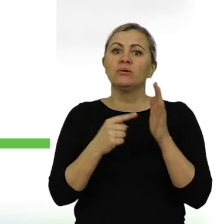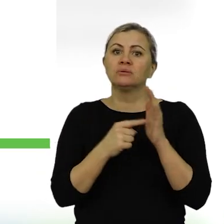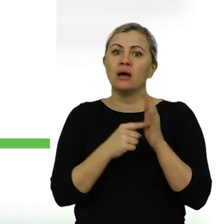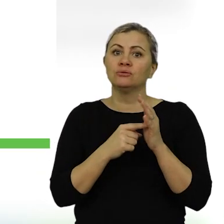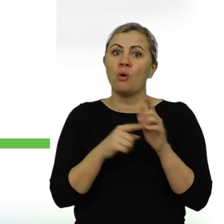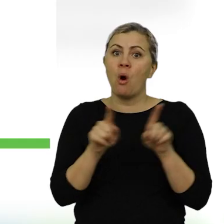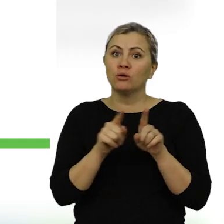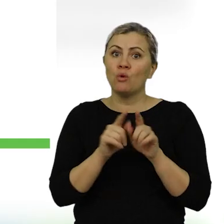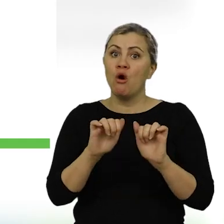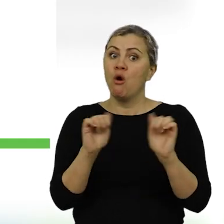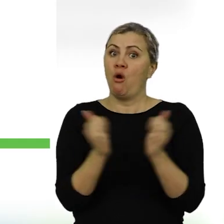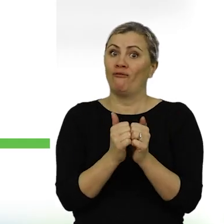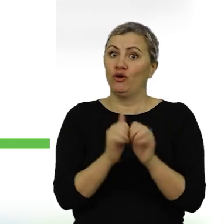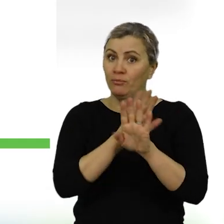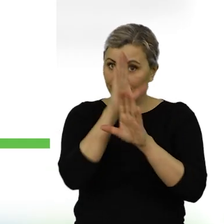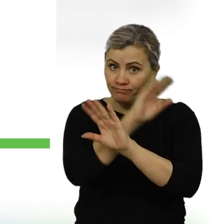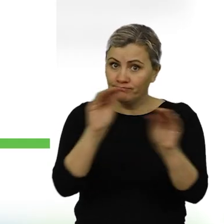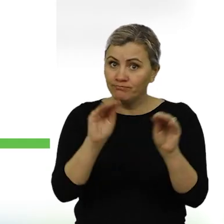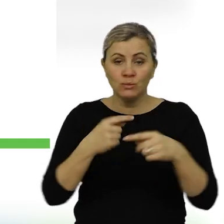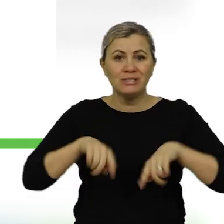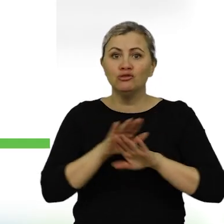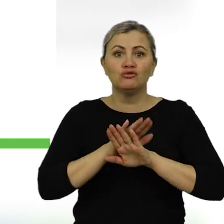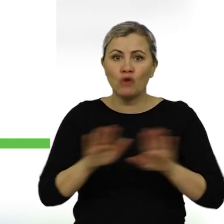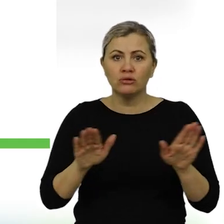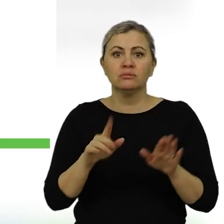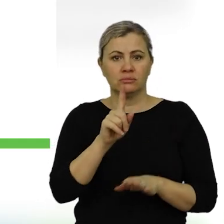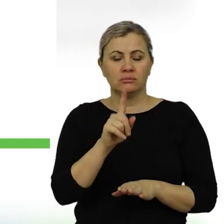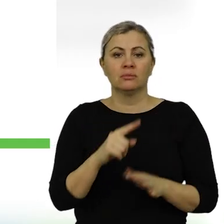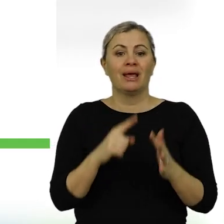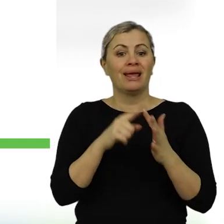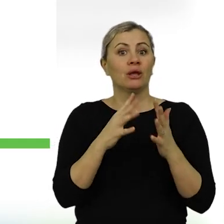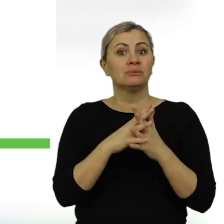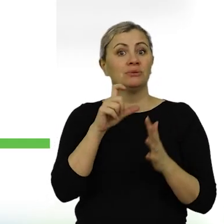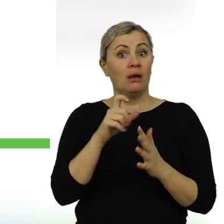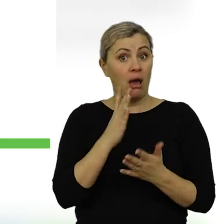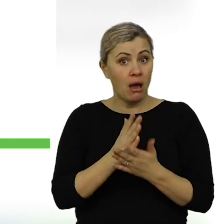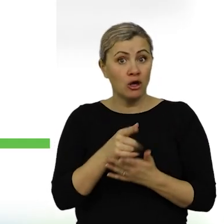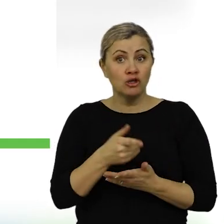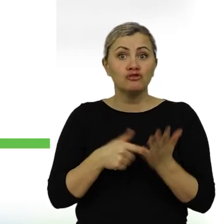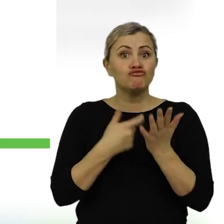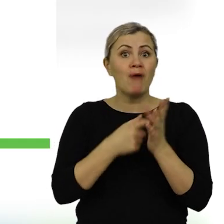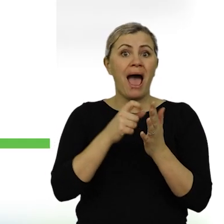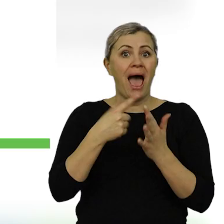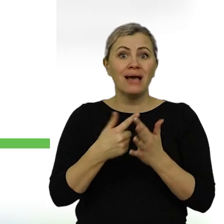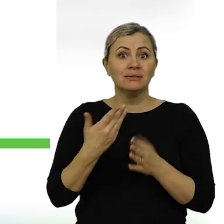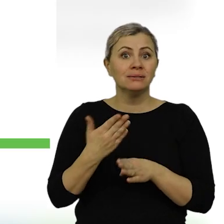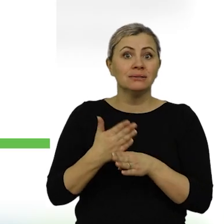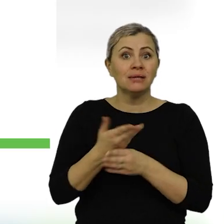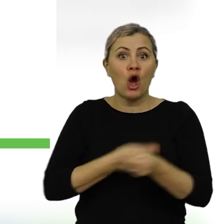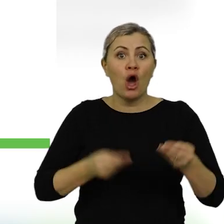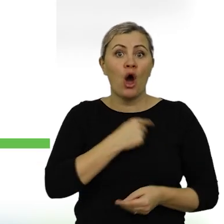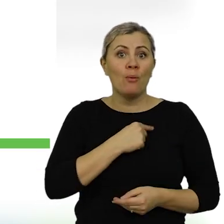important at this point to also confirm what we are not. The EWC is not a trade union. We have no remit for